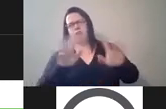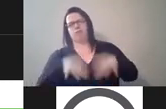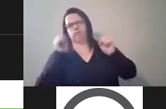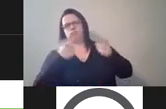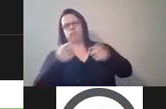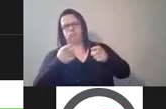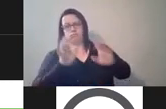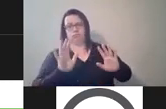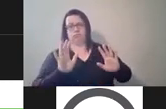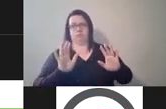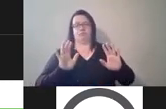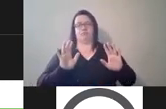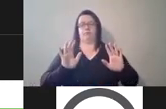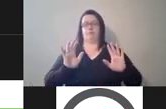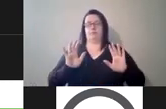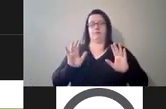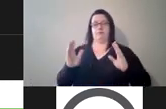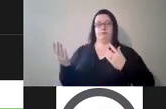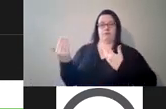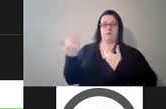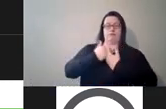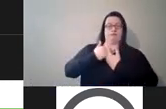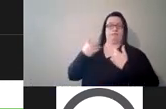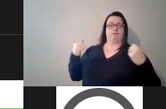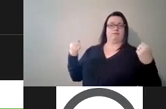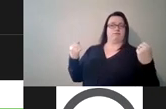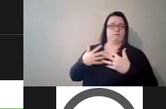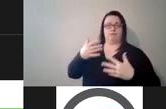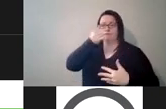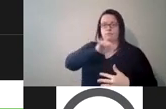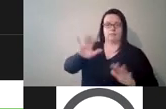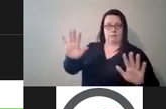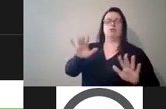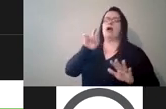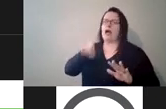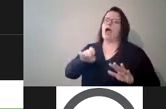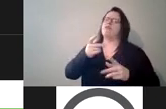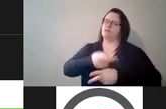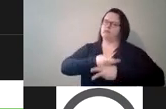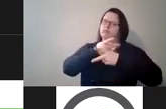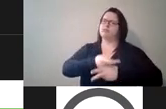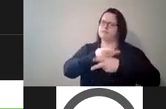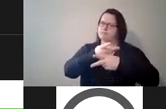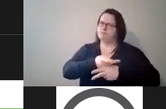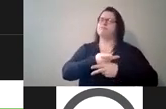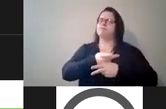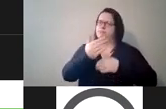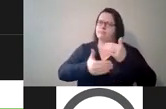Like, how frightening must that be? So we do need to tread very lightly.